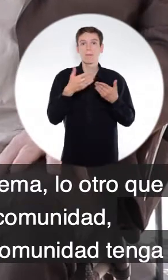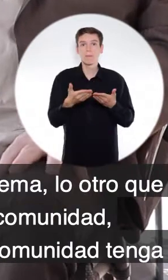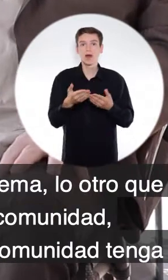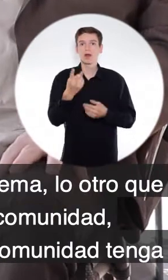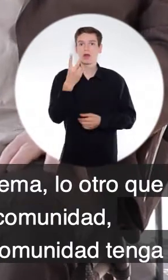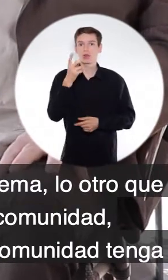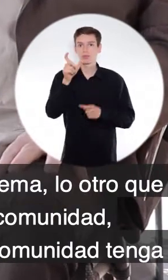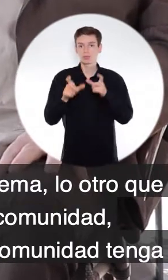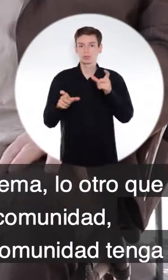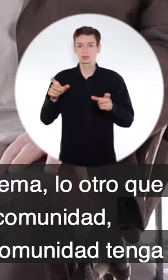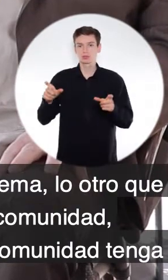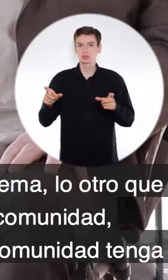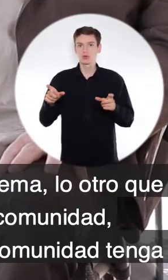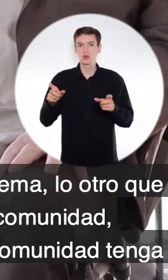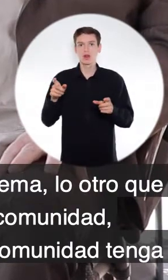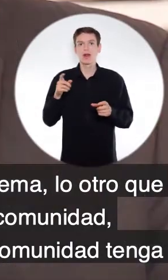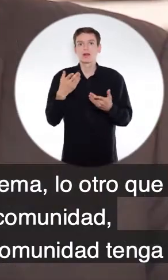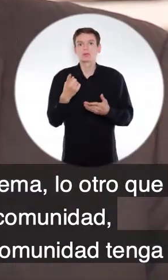know that it's